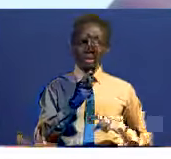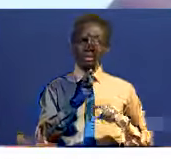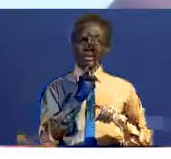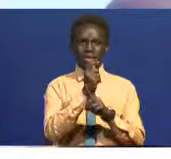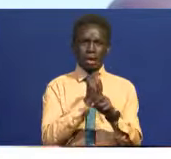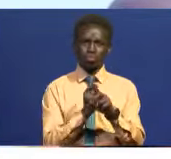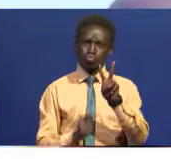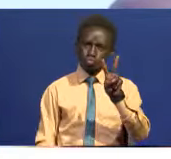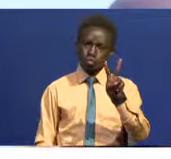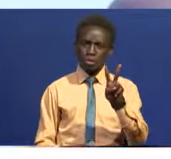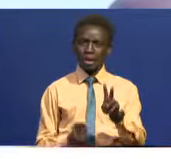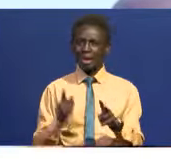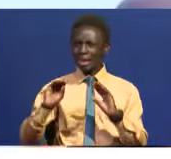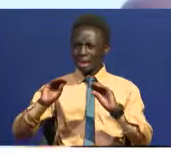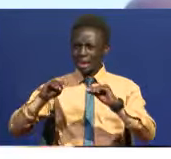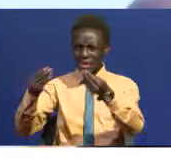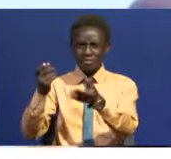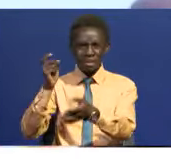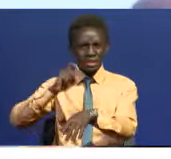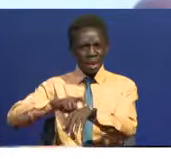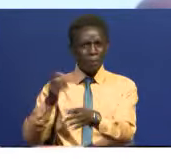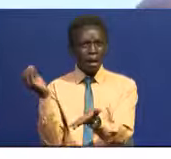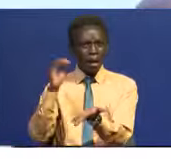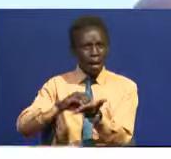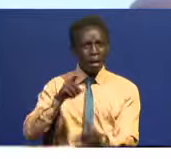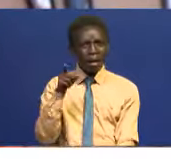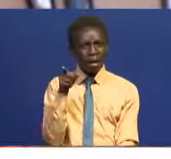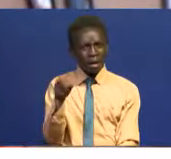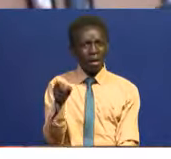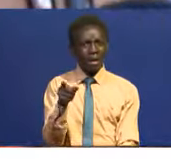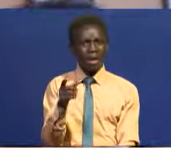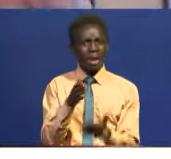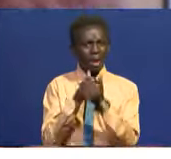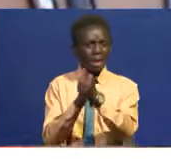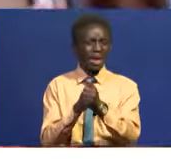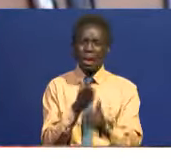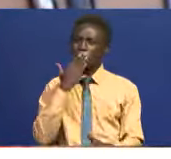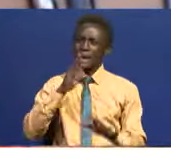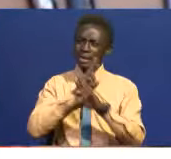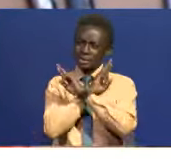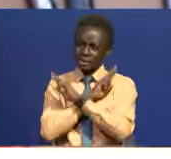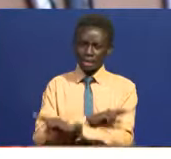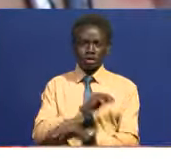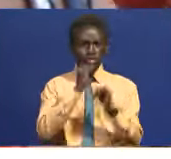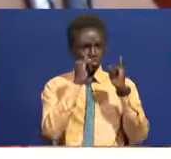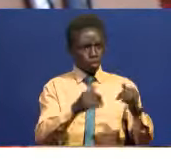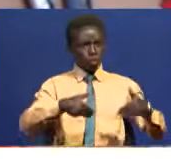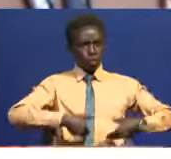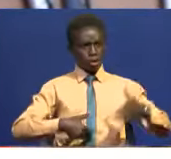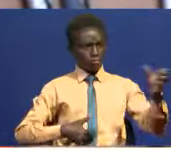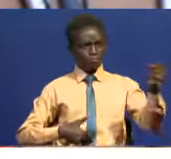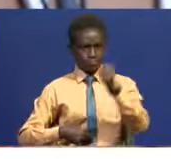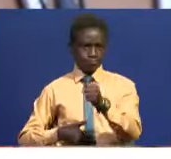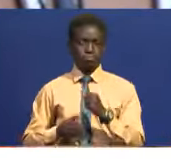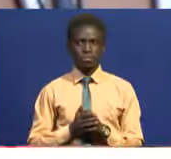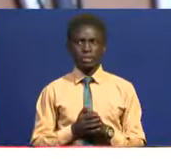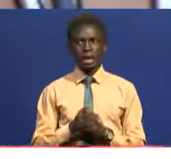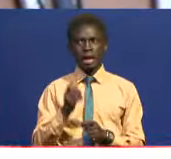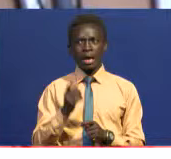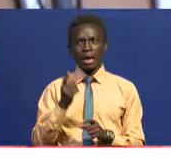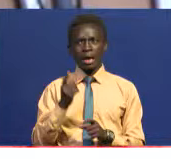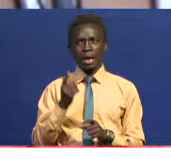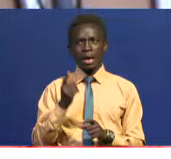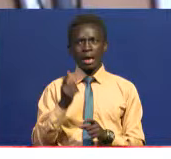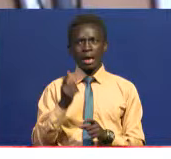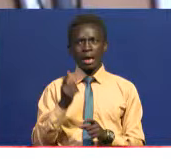kupanga hii nchi. Hebu apumzike, vijana wengine wainuke. Amerundisha wale wale, na vijana walikuwa wanaandamana